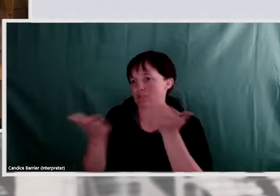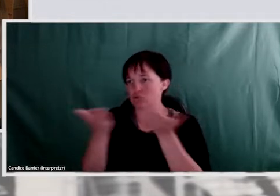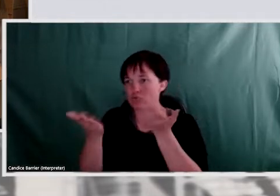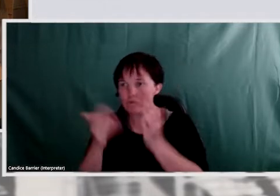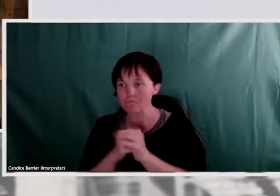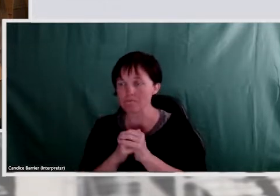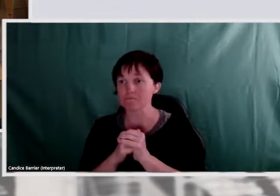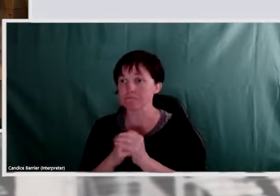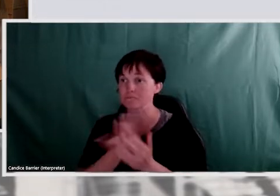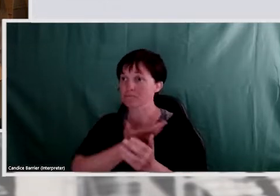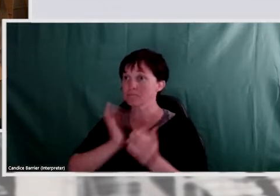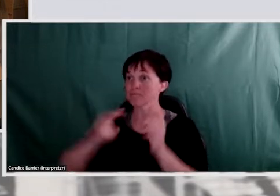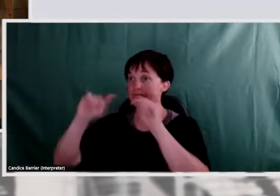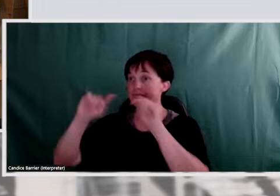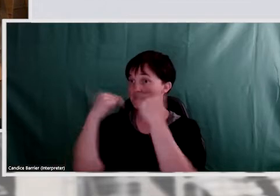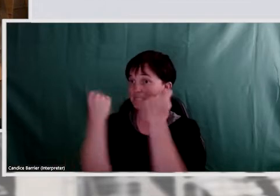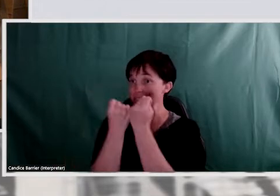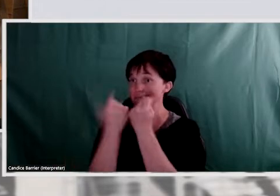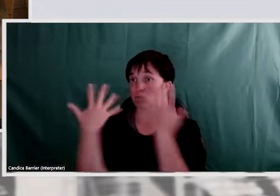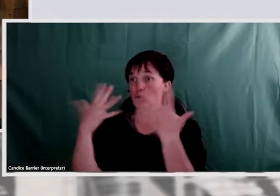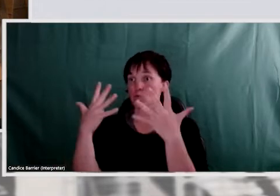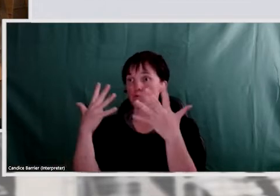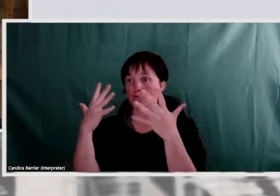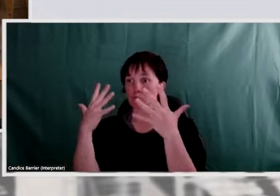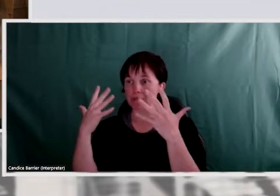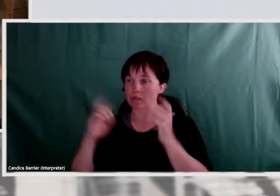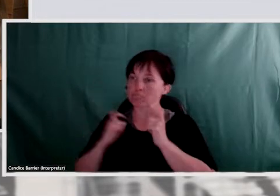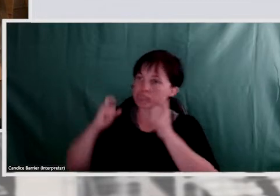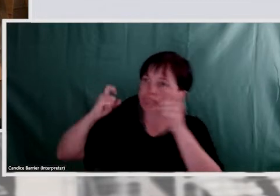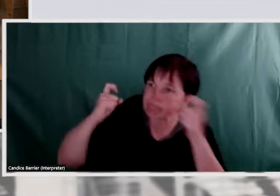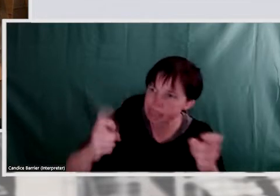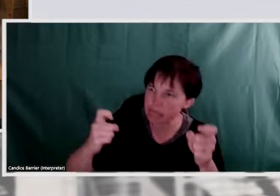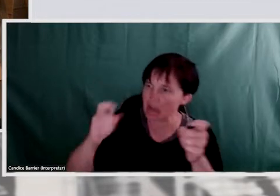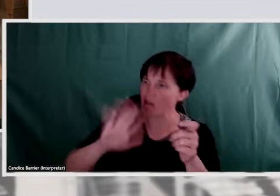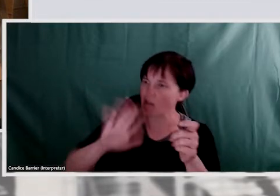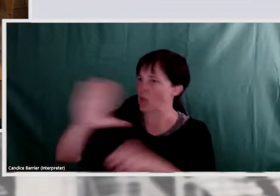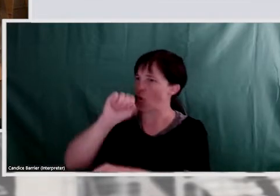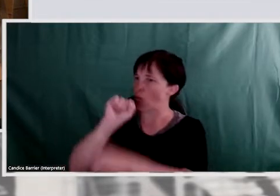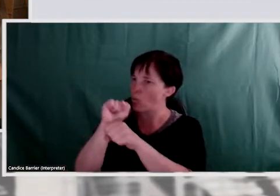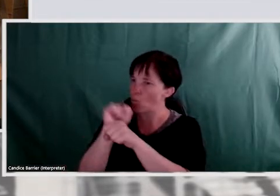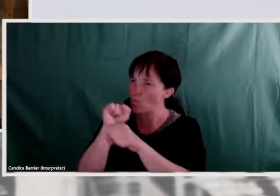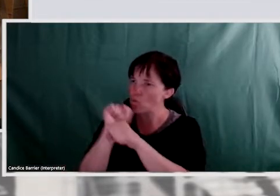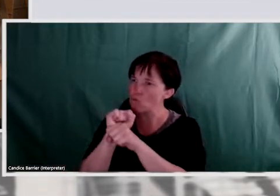Our team is super dedicated to this work. It is a